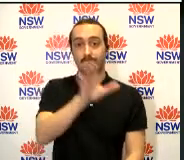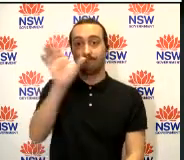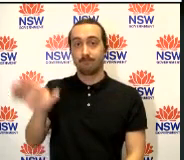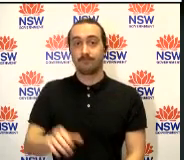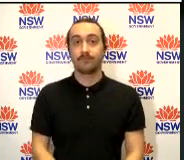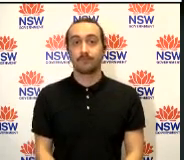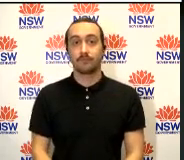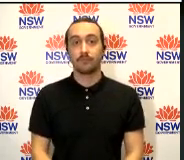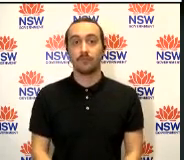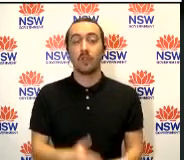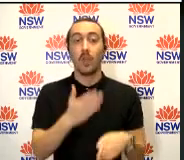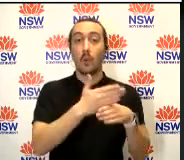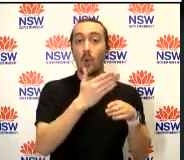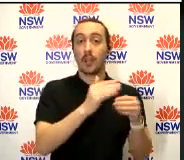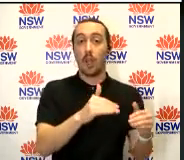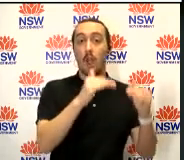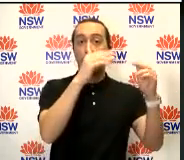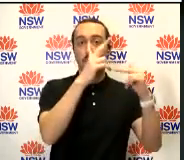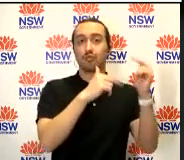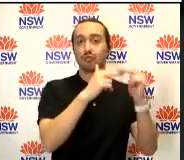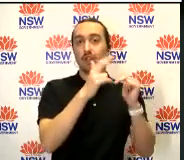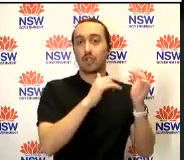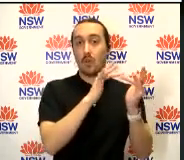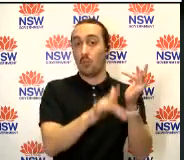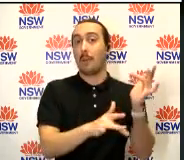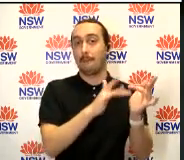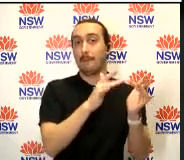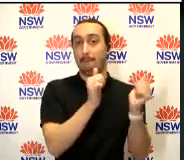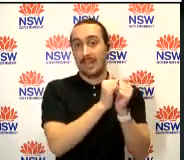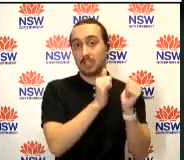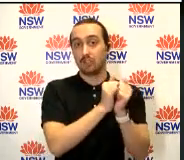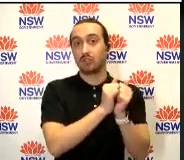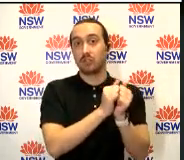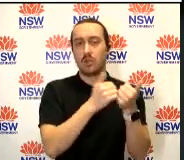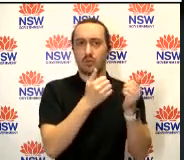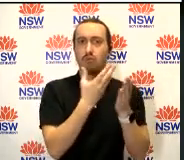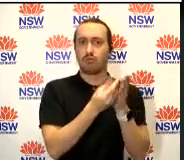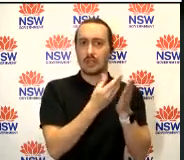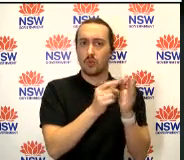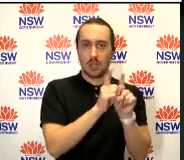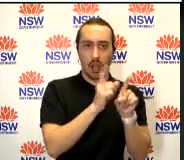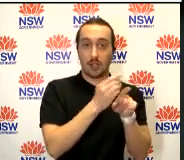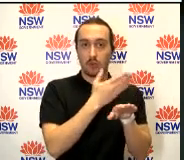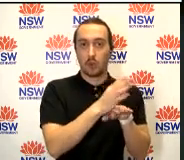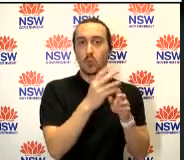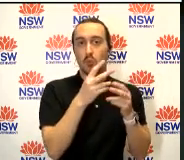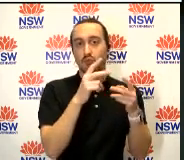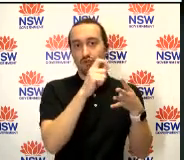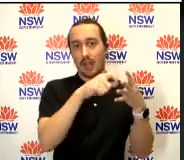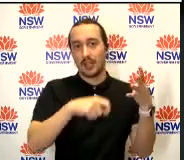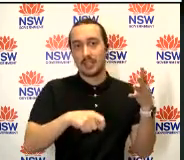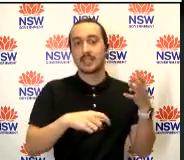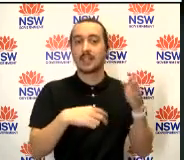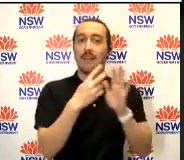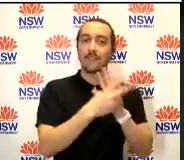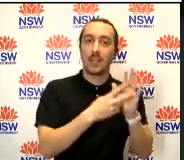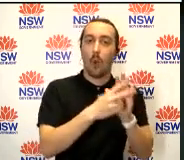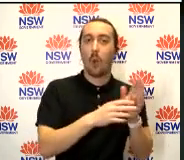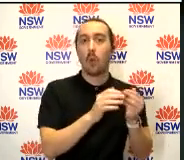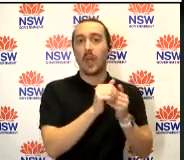Heights construction webpage, which has great resources, including our new checklist, videos, guides, and other